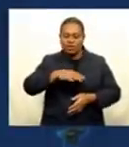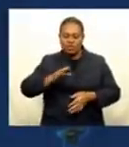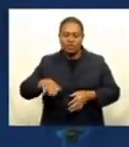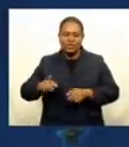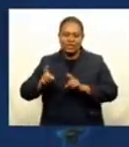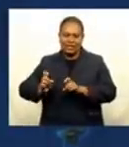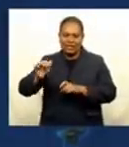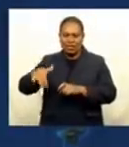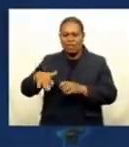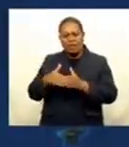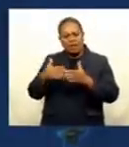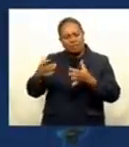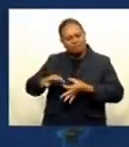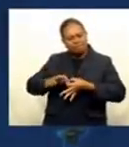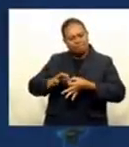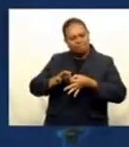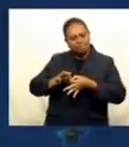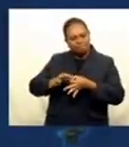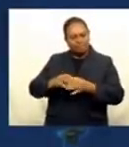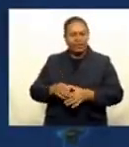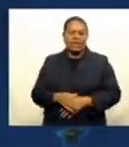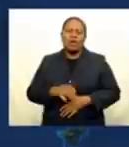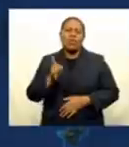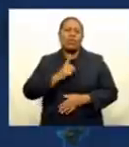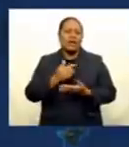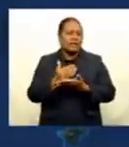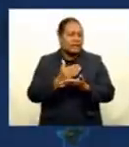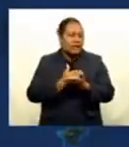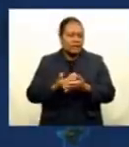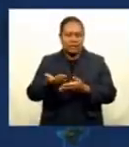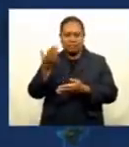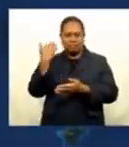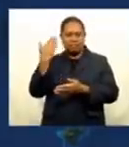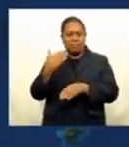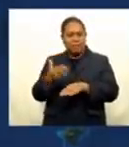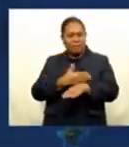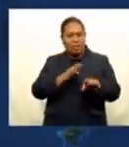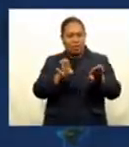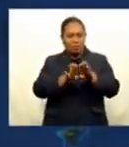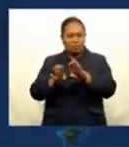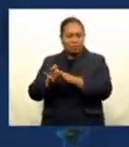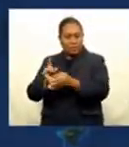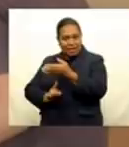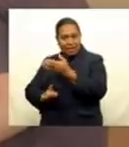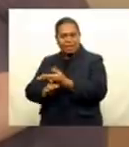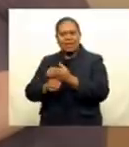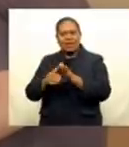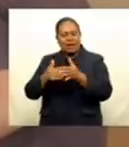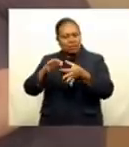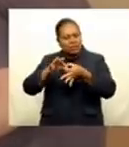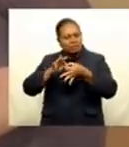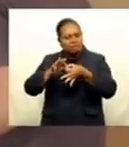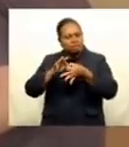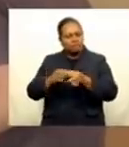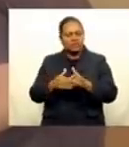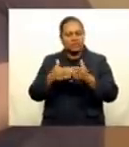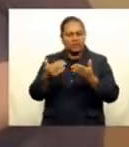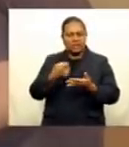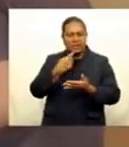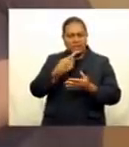able to link lessons that they had been learning before this COVID-19 lockdown. Our children are really enjoying this Read